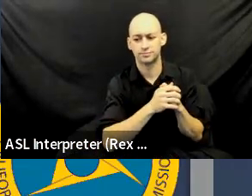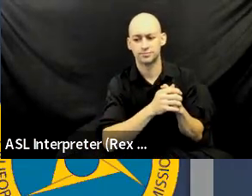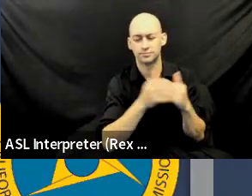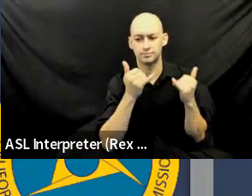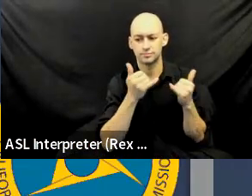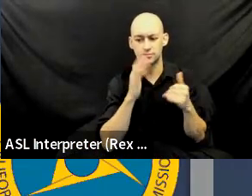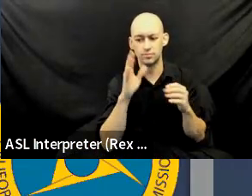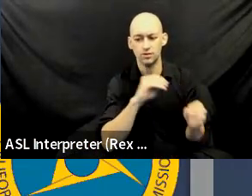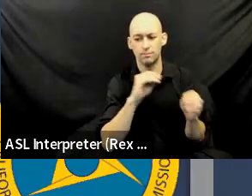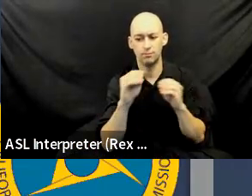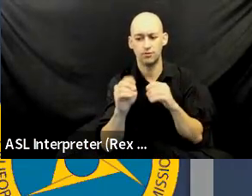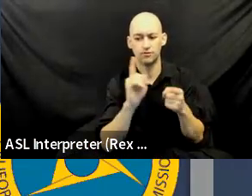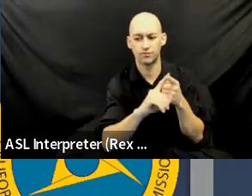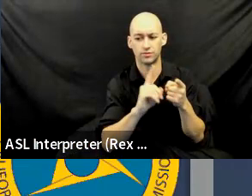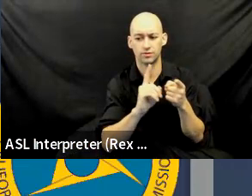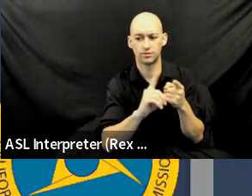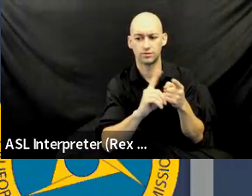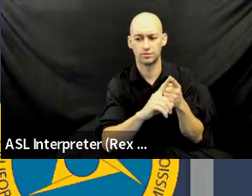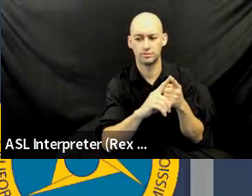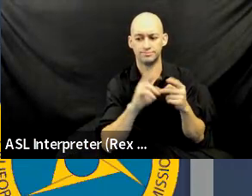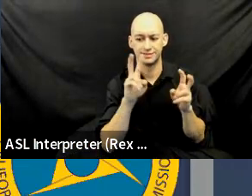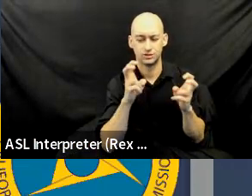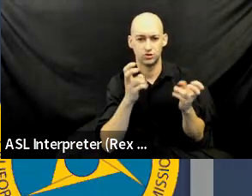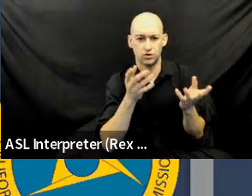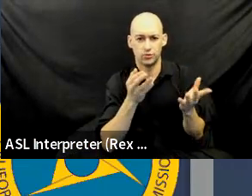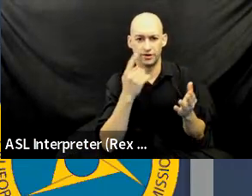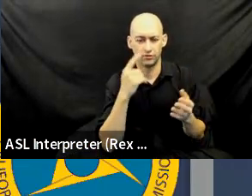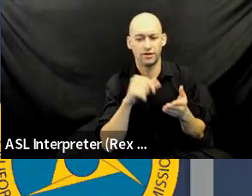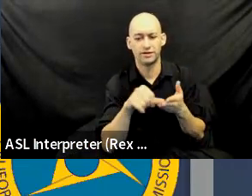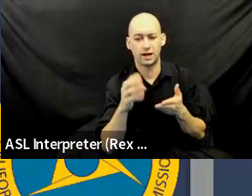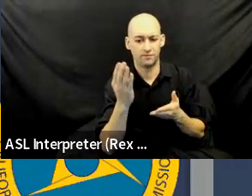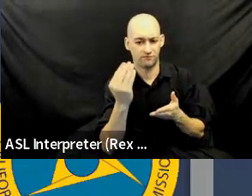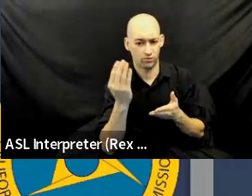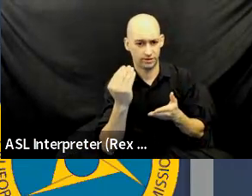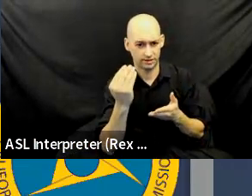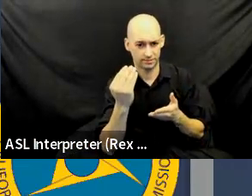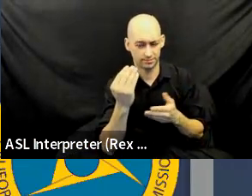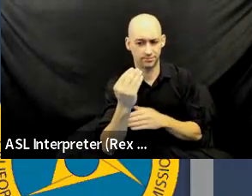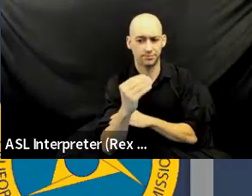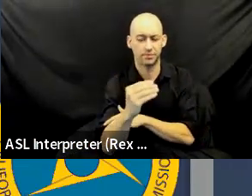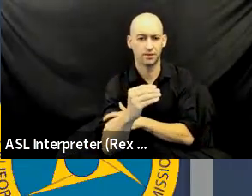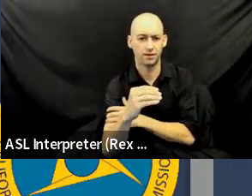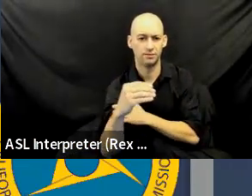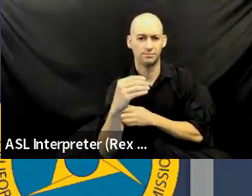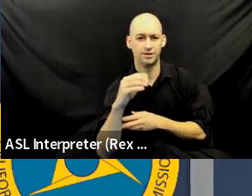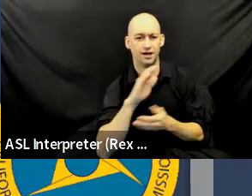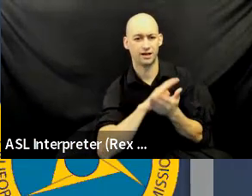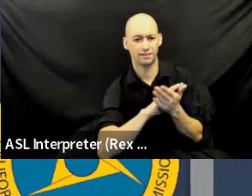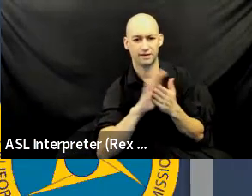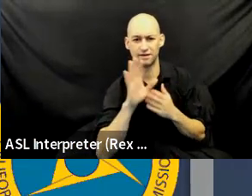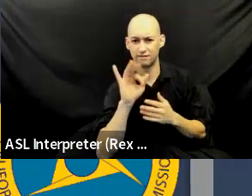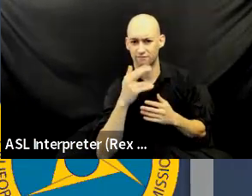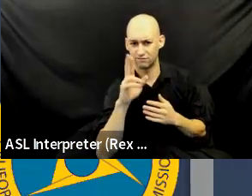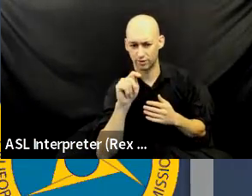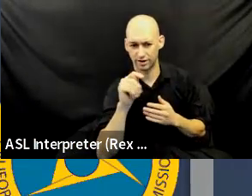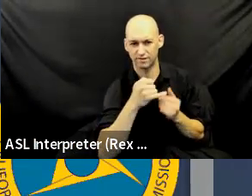move to an issue we've been waiting for, tab 14, Clean Freight, Final